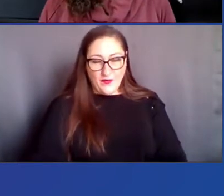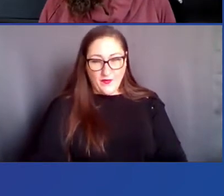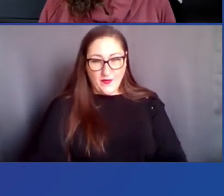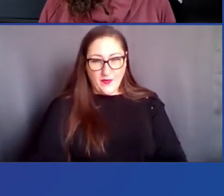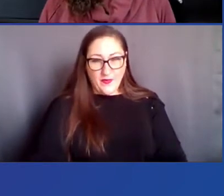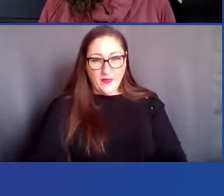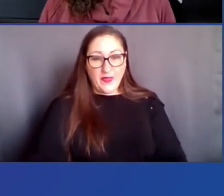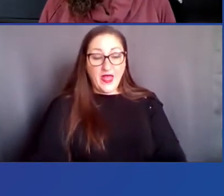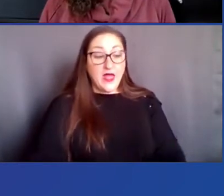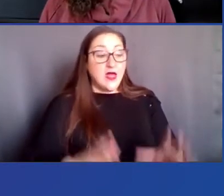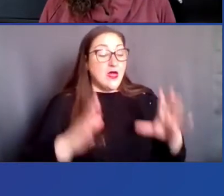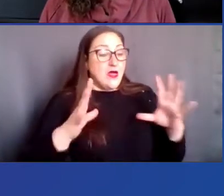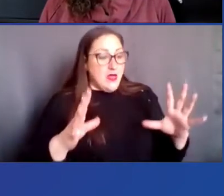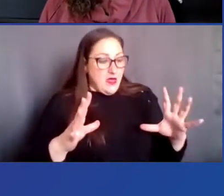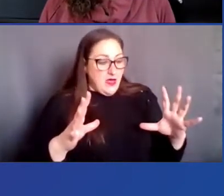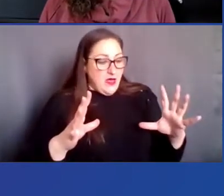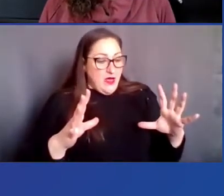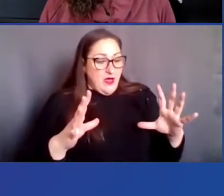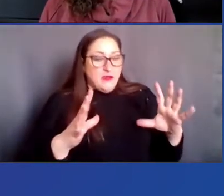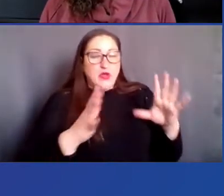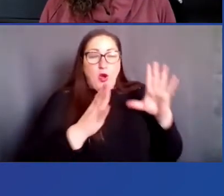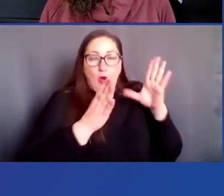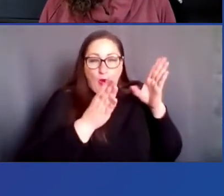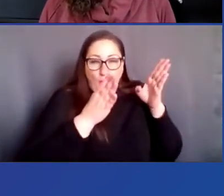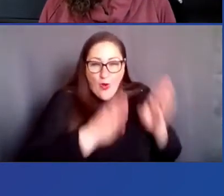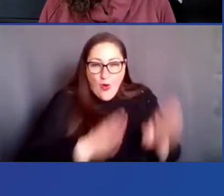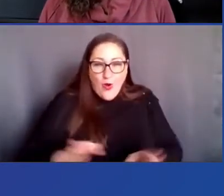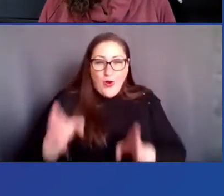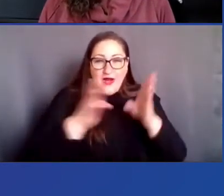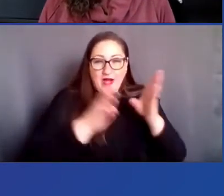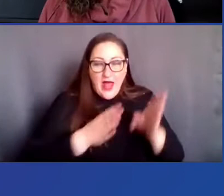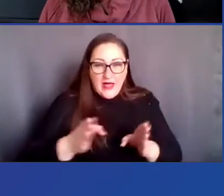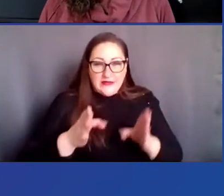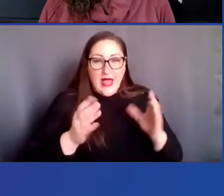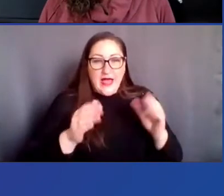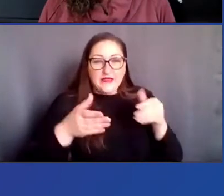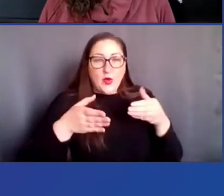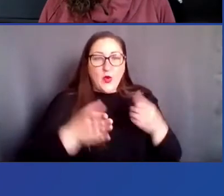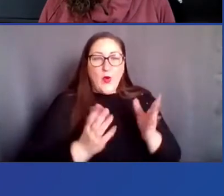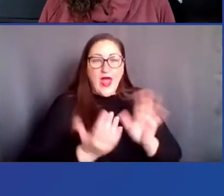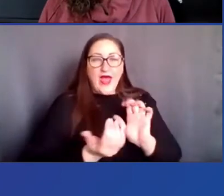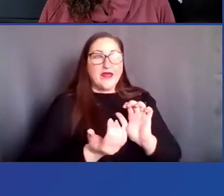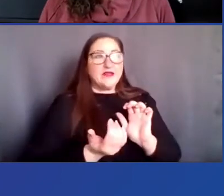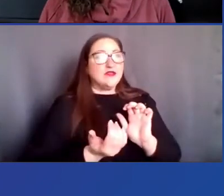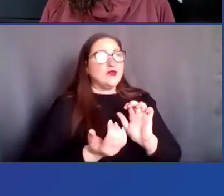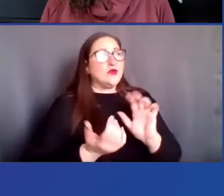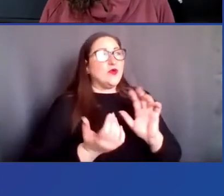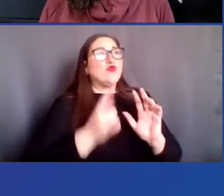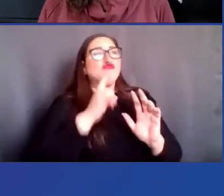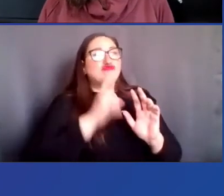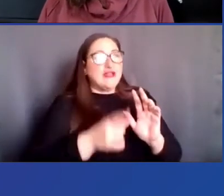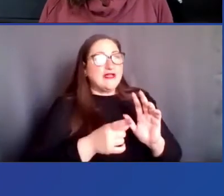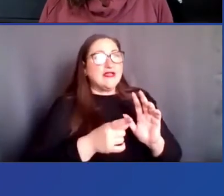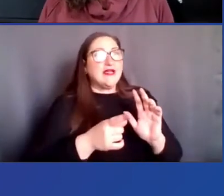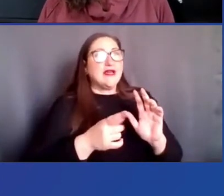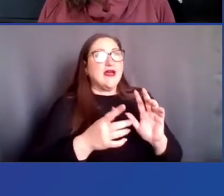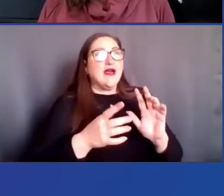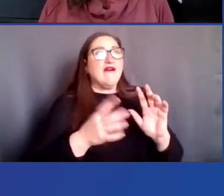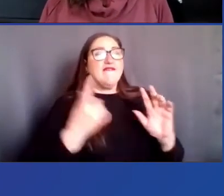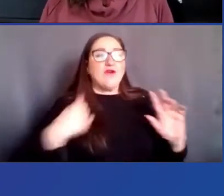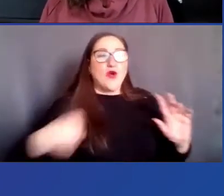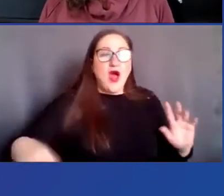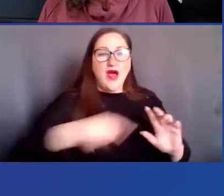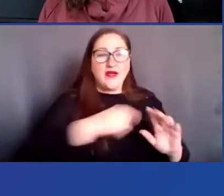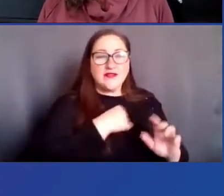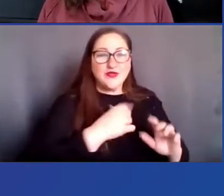this organizing as a means, as a method to being together, as a kind of instructional in how